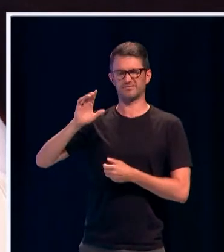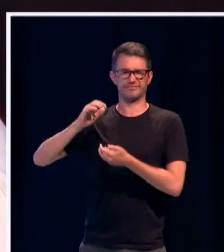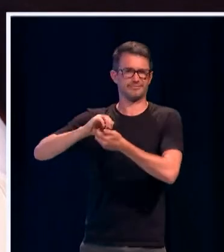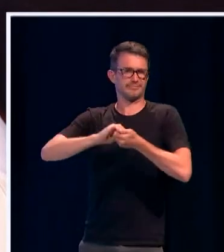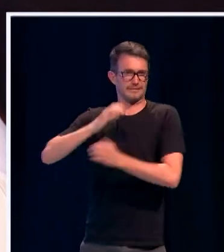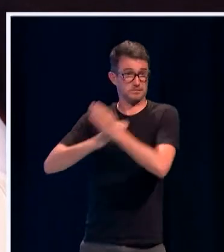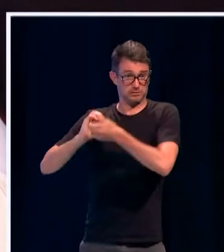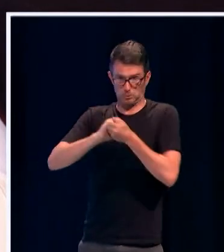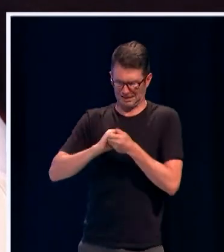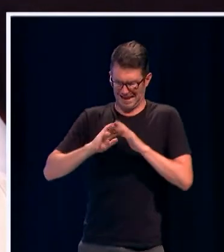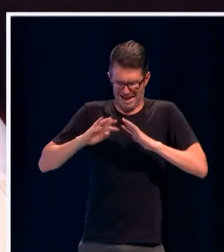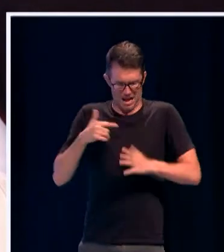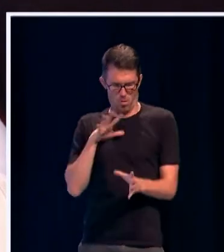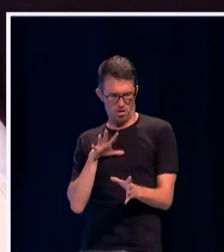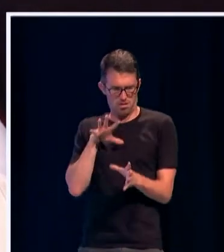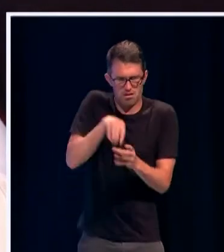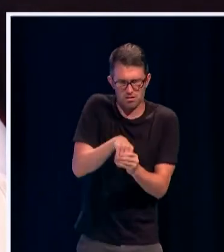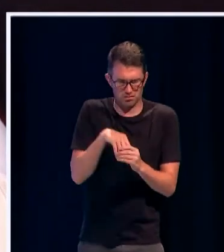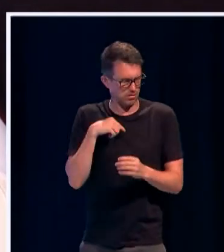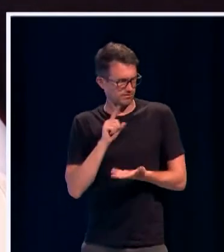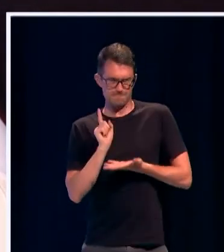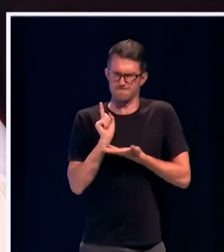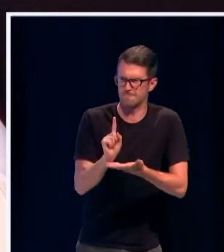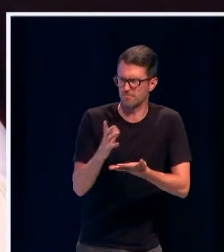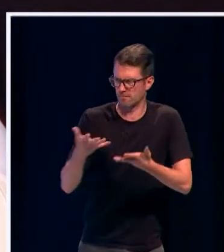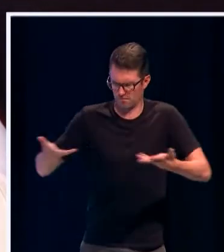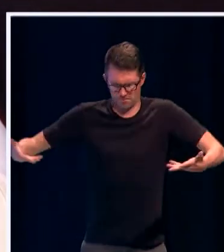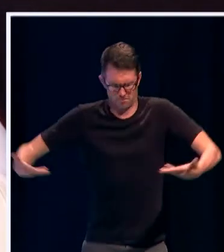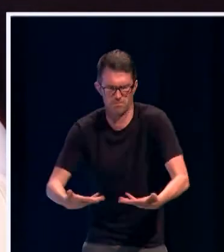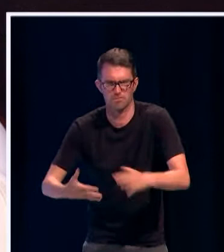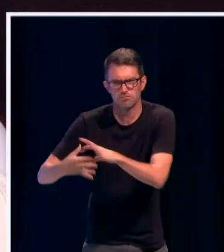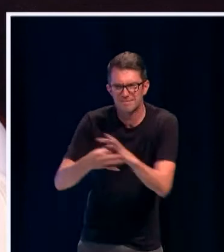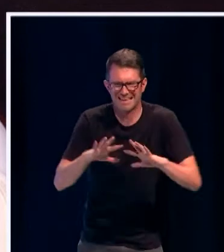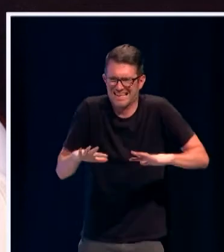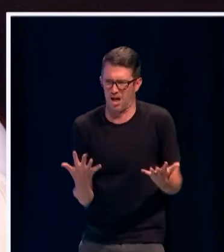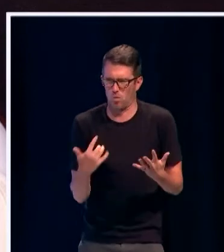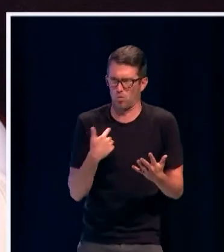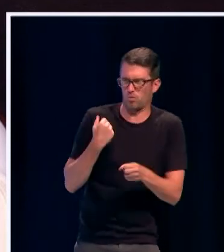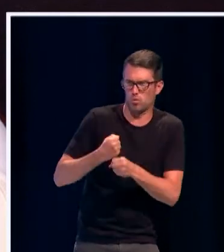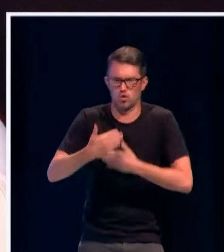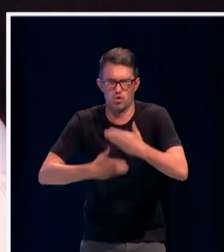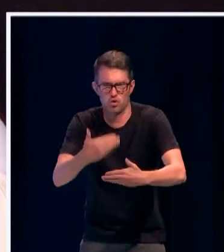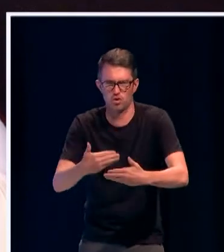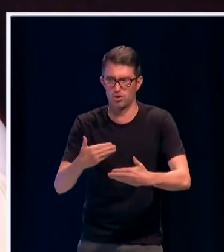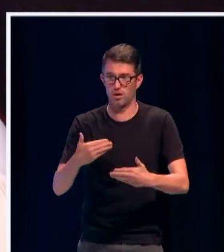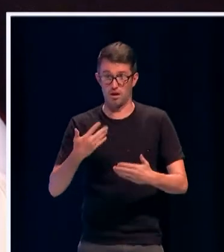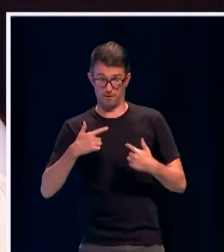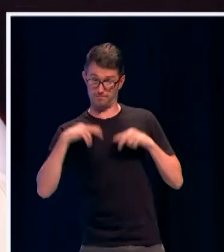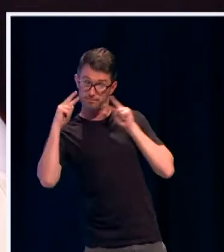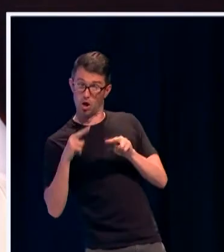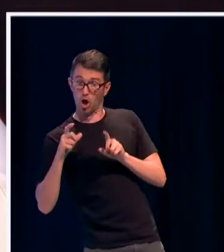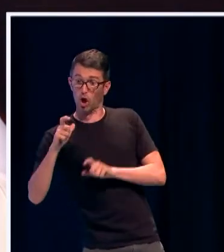bring the perspective of the ground and also motivate people from the